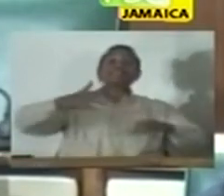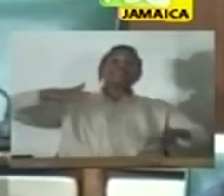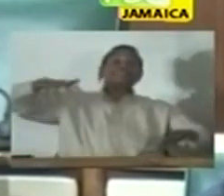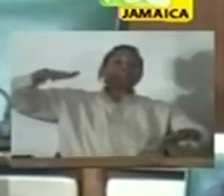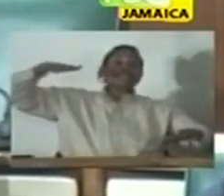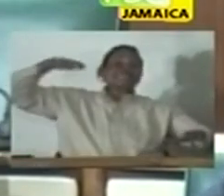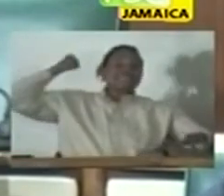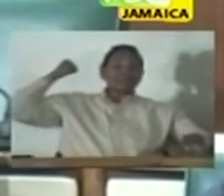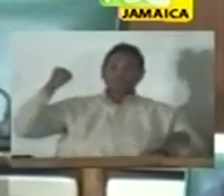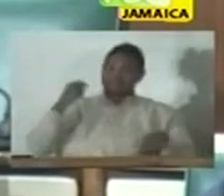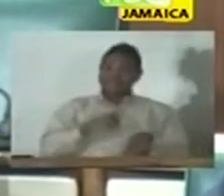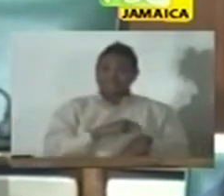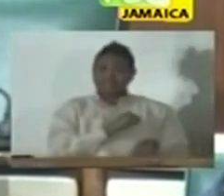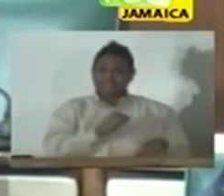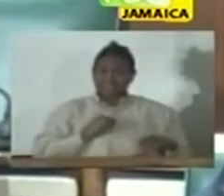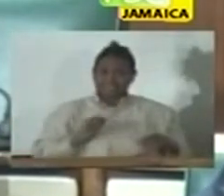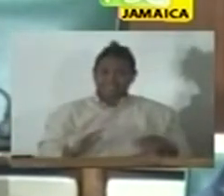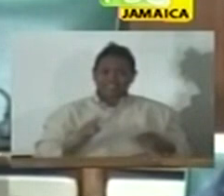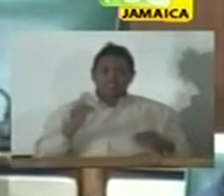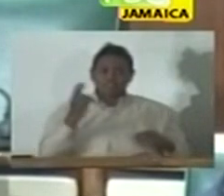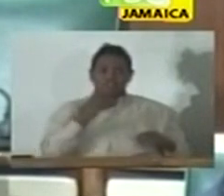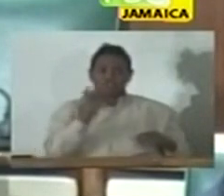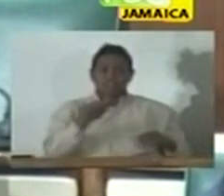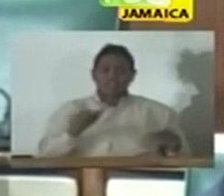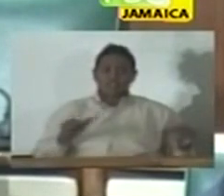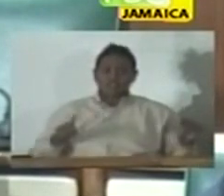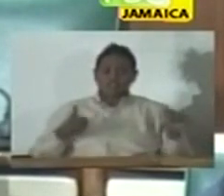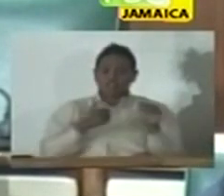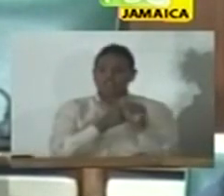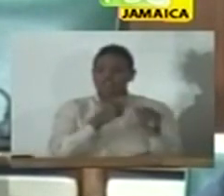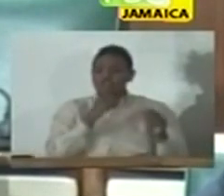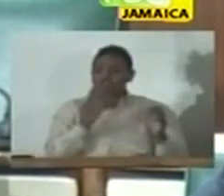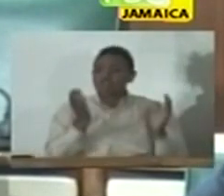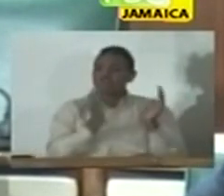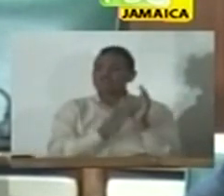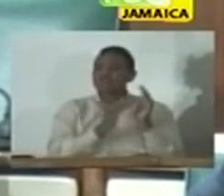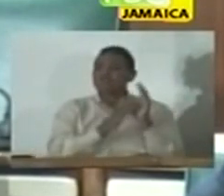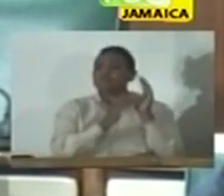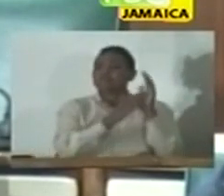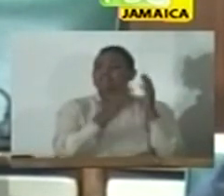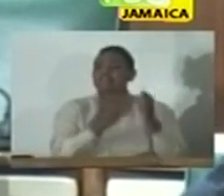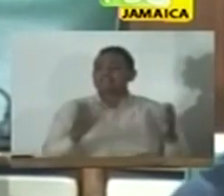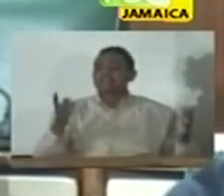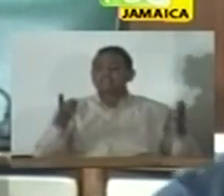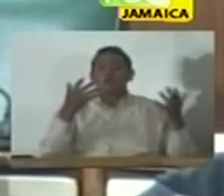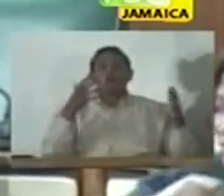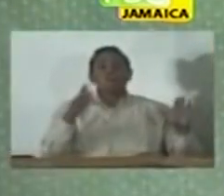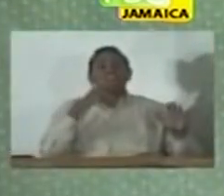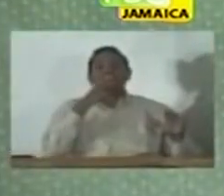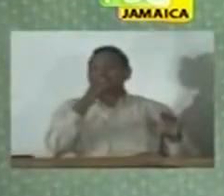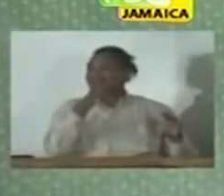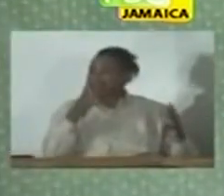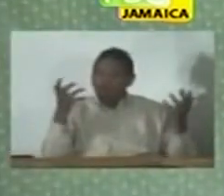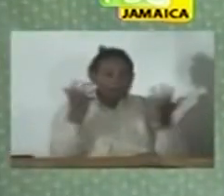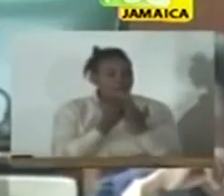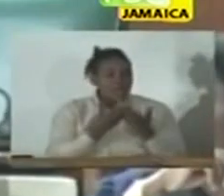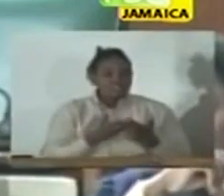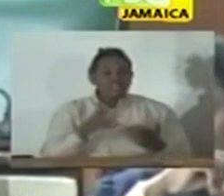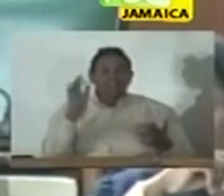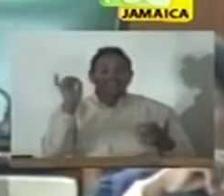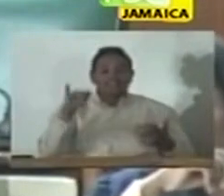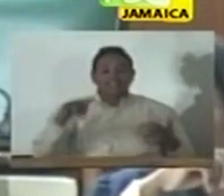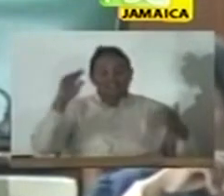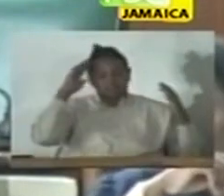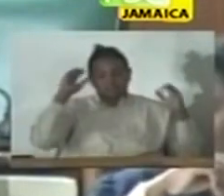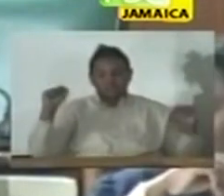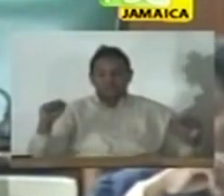senator, he utilizes that run-up to simply repeat the things that you have already ruled as irrelevant. And that, Mr.